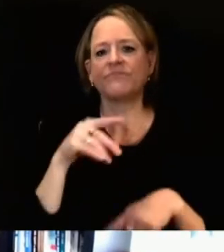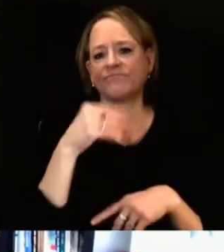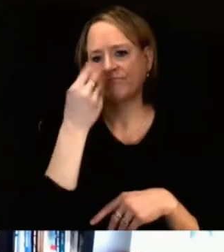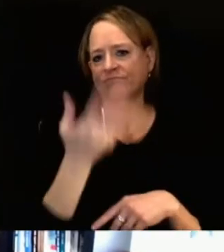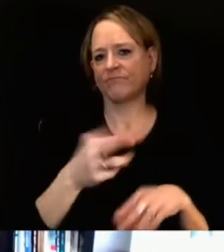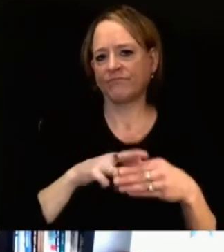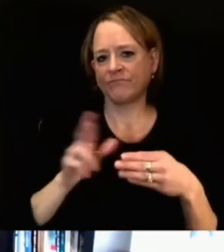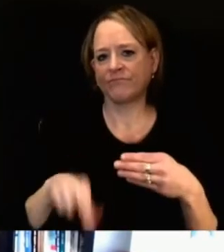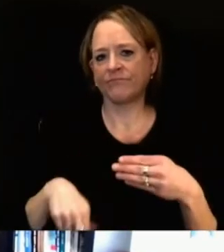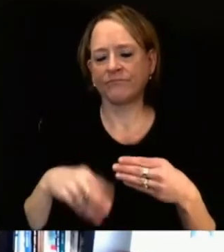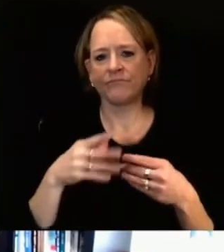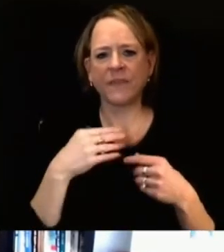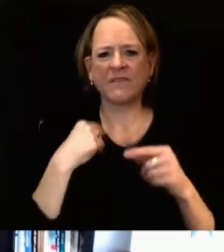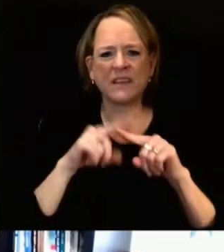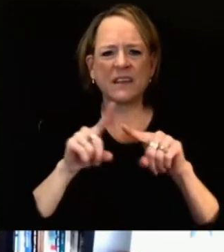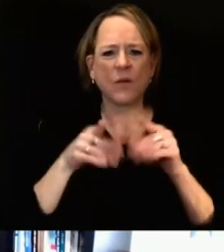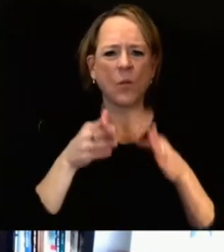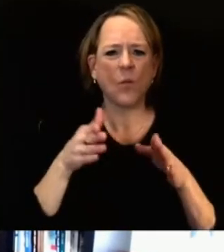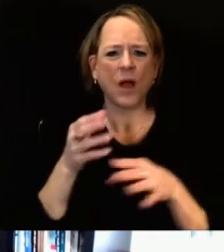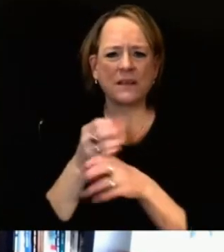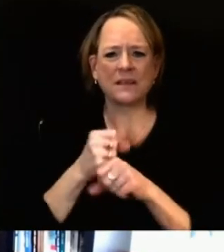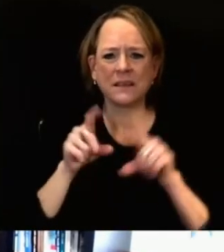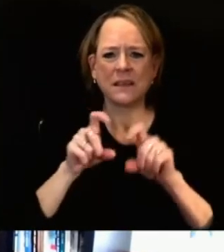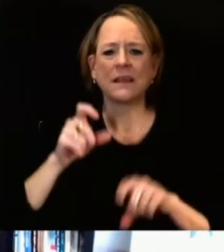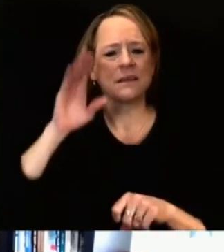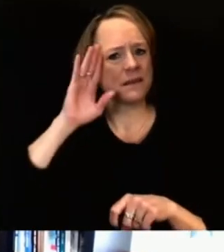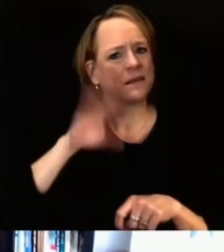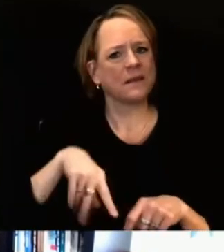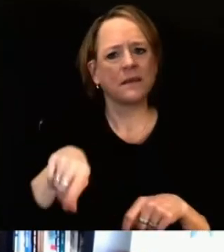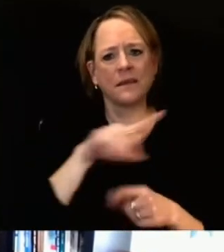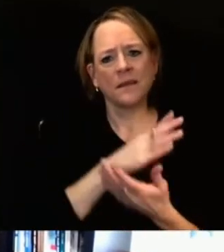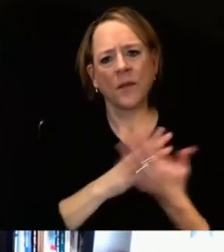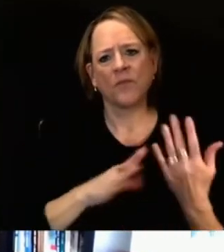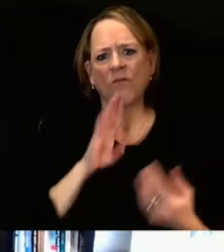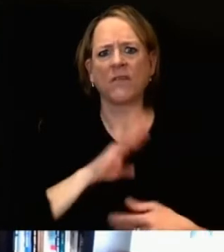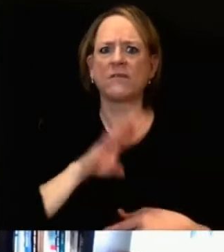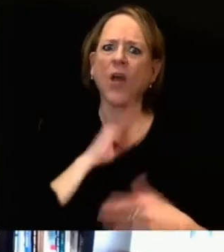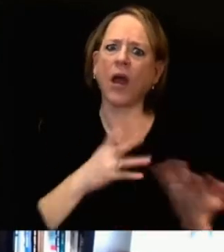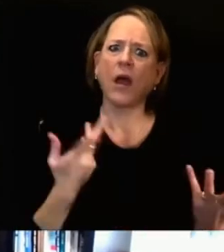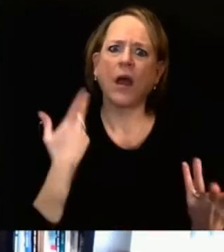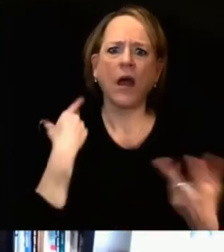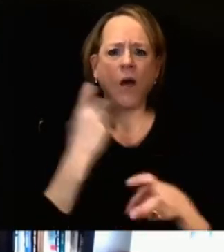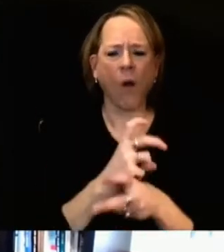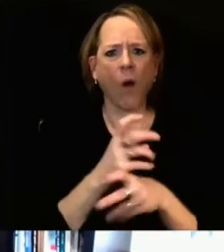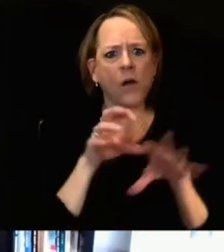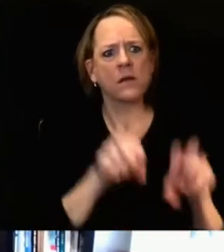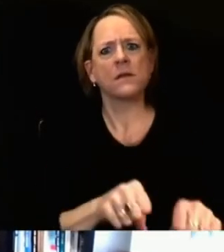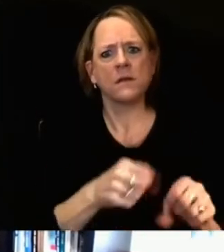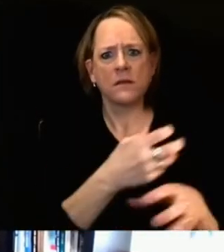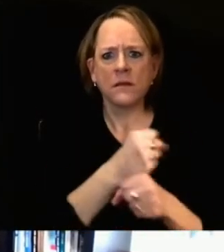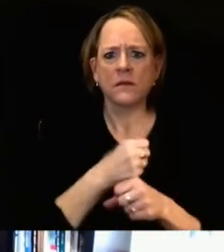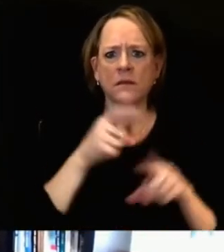and we hope people will look at the many different ways that they could potentially get a test and find the access that they need.